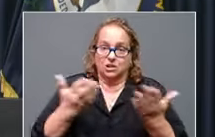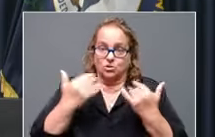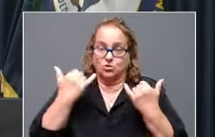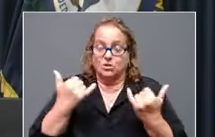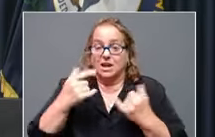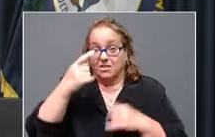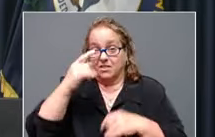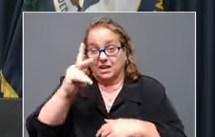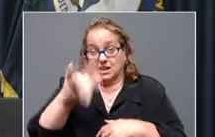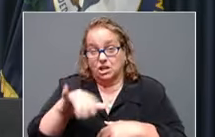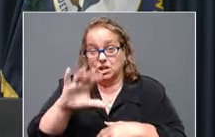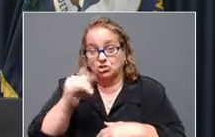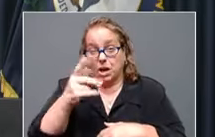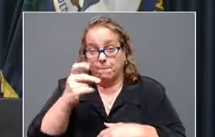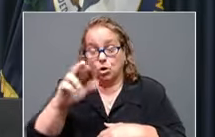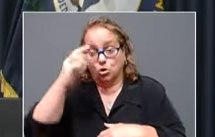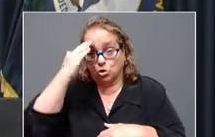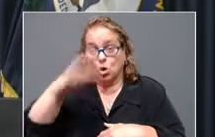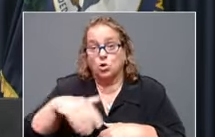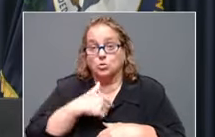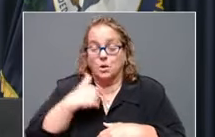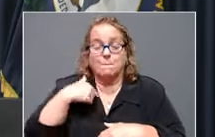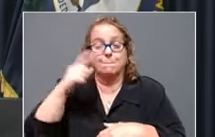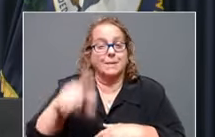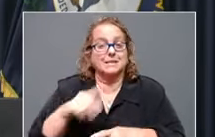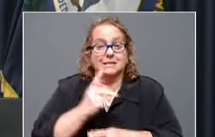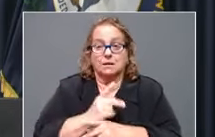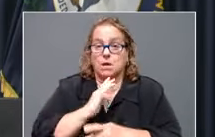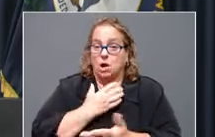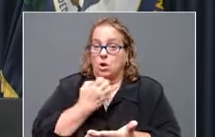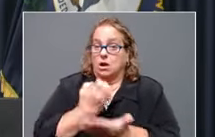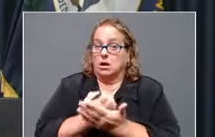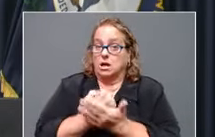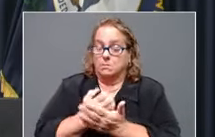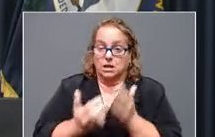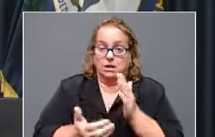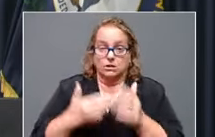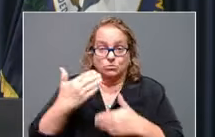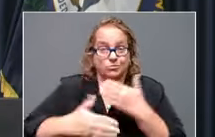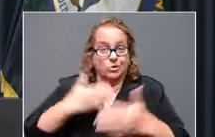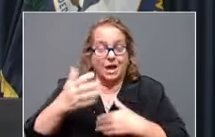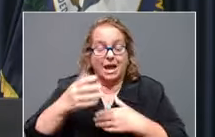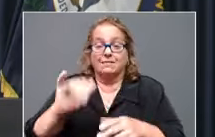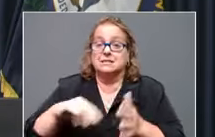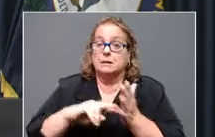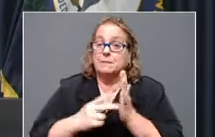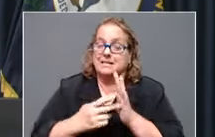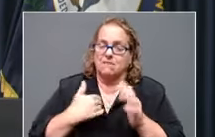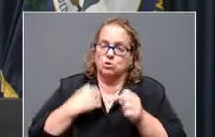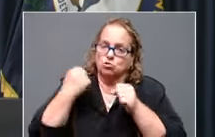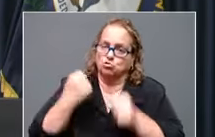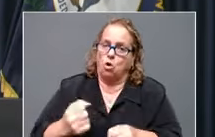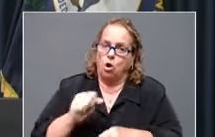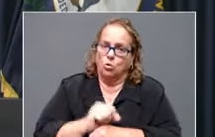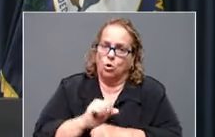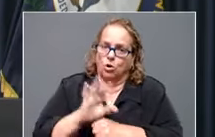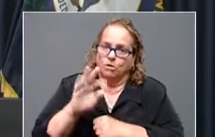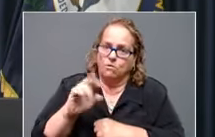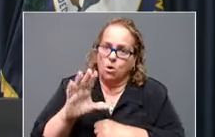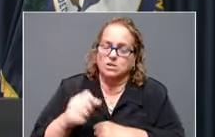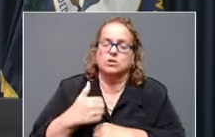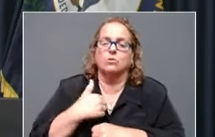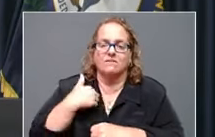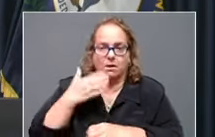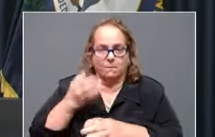positive and the classroom has to quarantine, a parent typically has to stay home, which means not going to